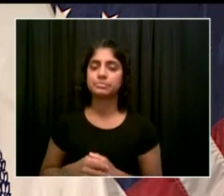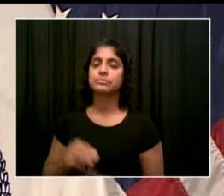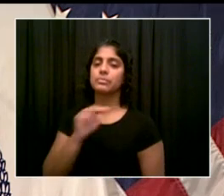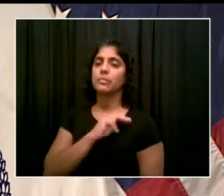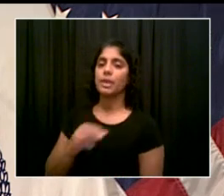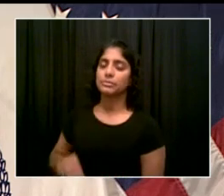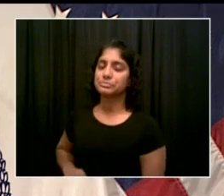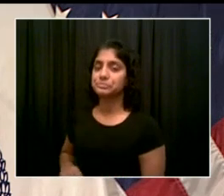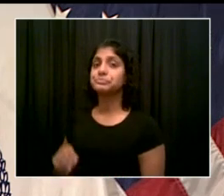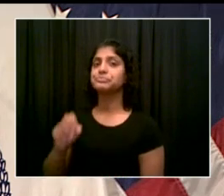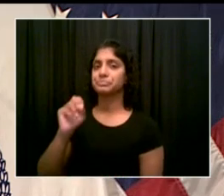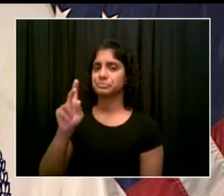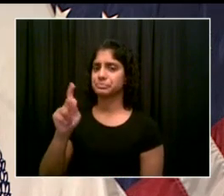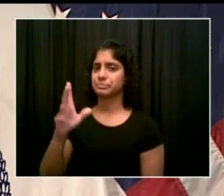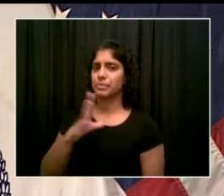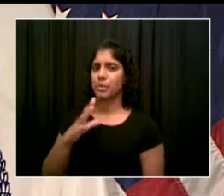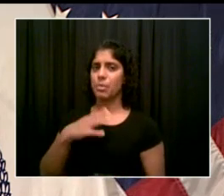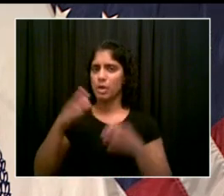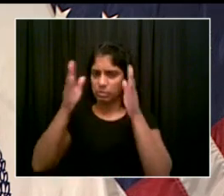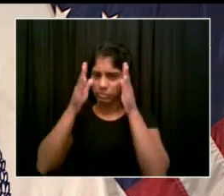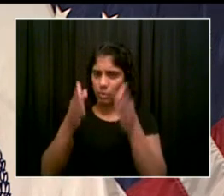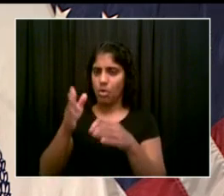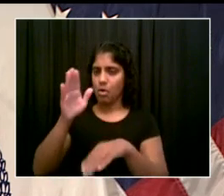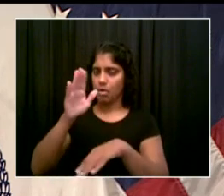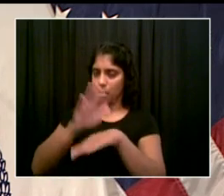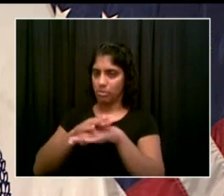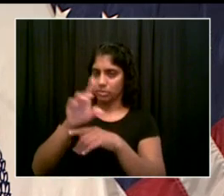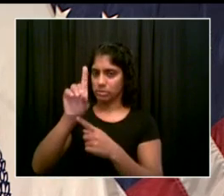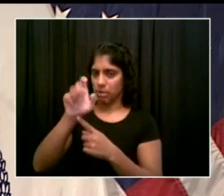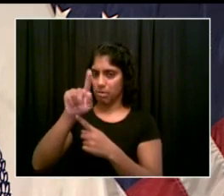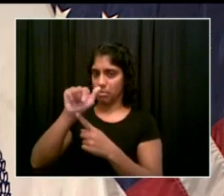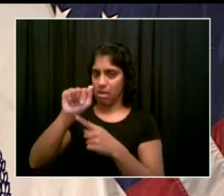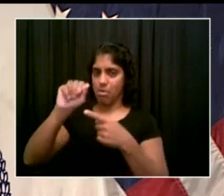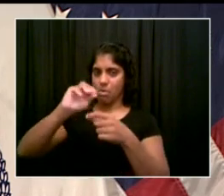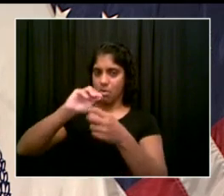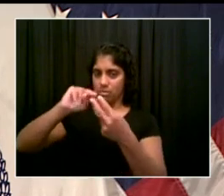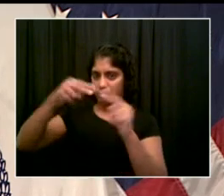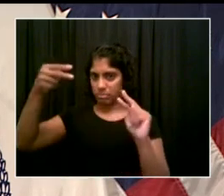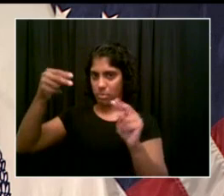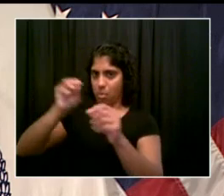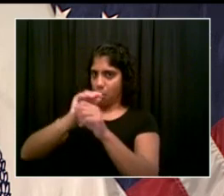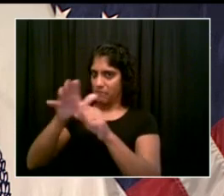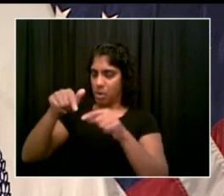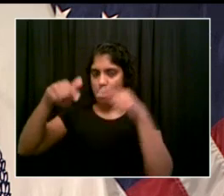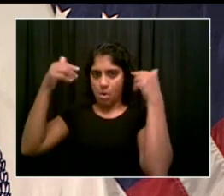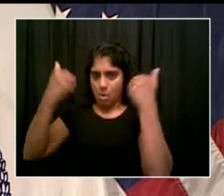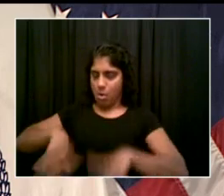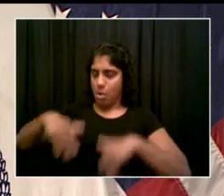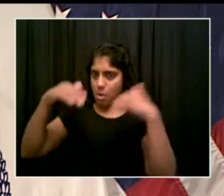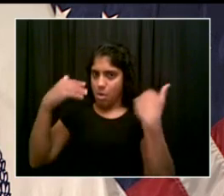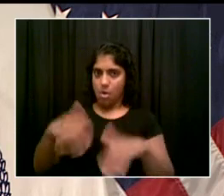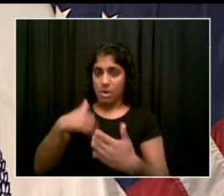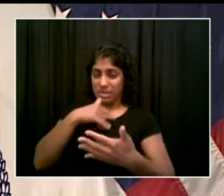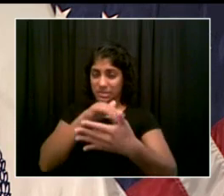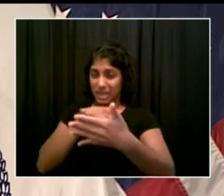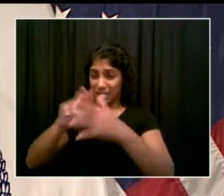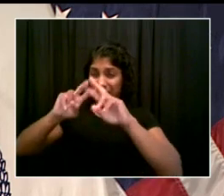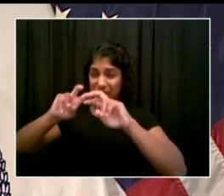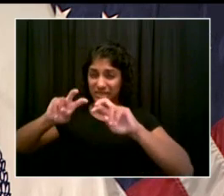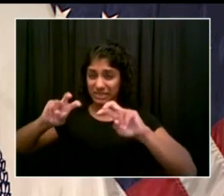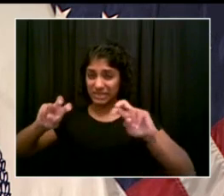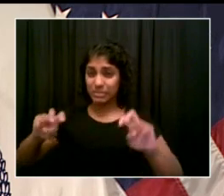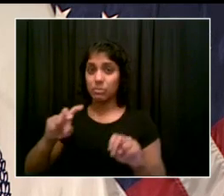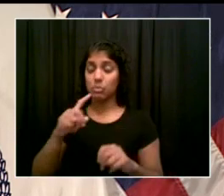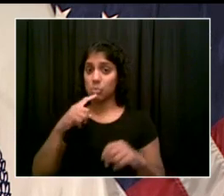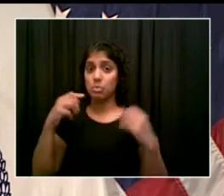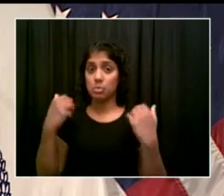We don't like what we're seeing. Thank God, almost 10 million times in the city, a person got a